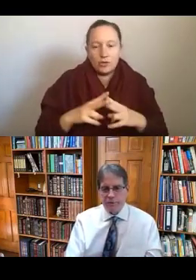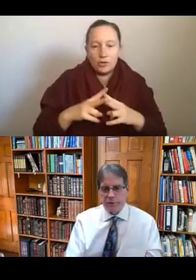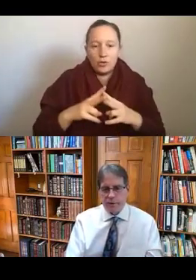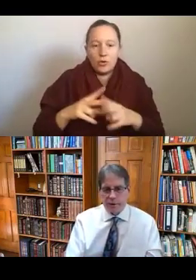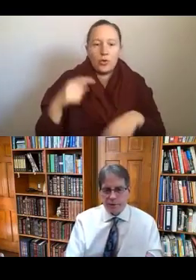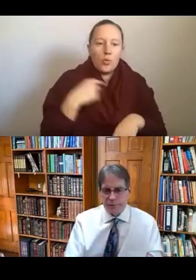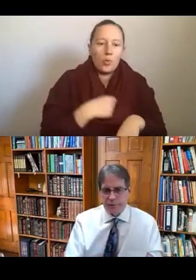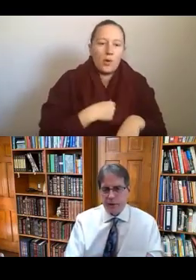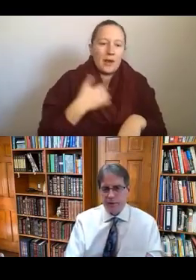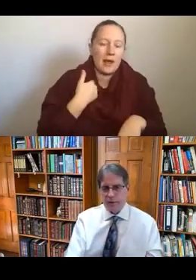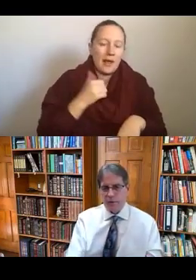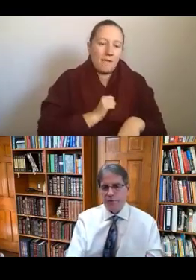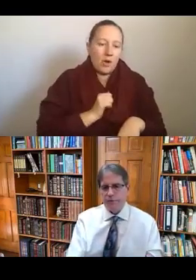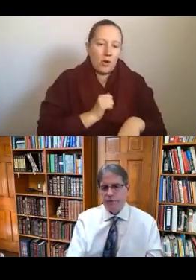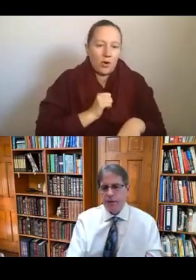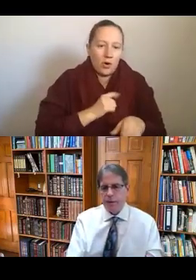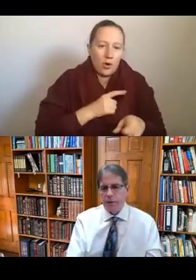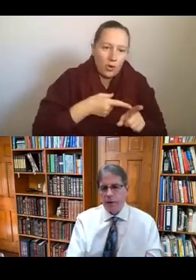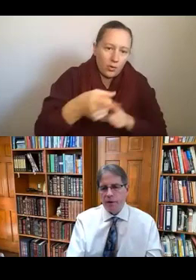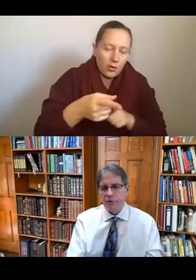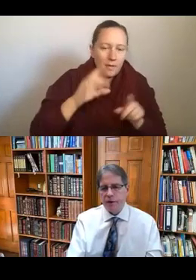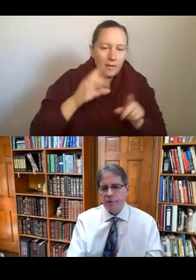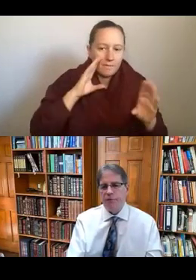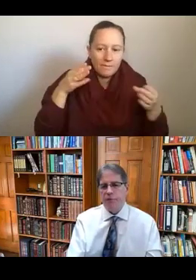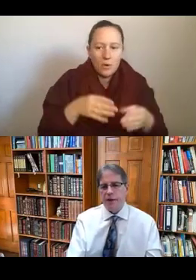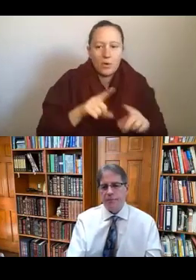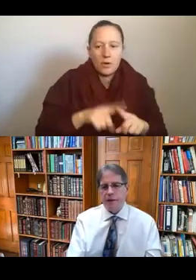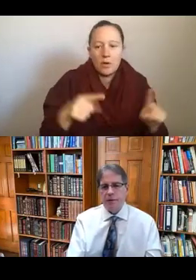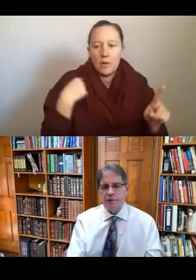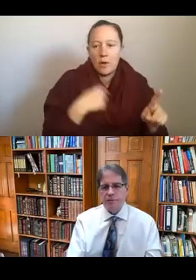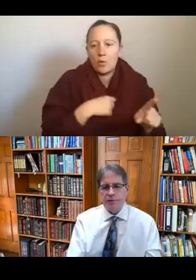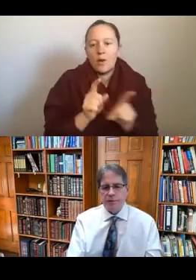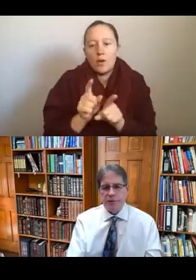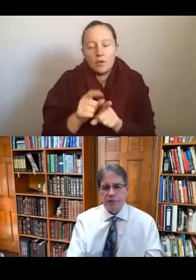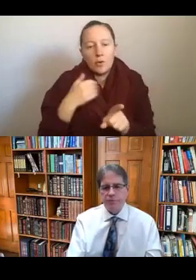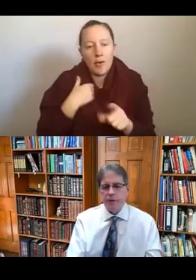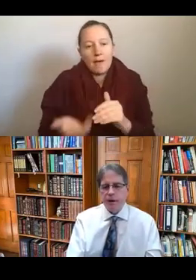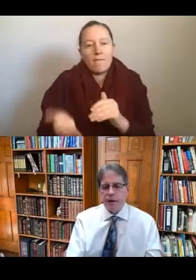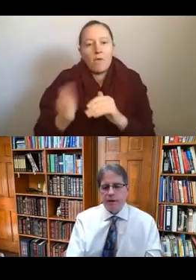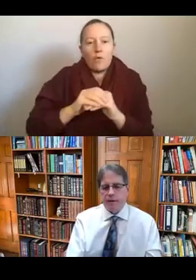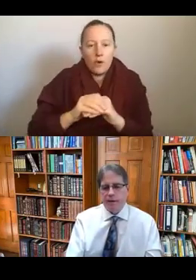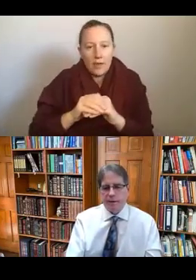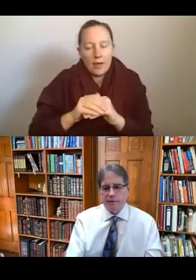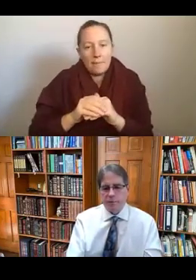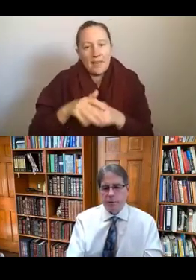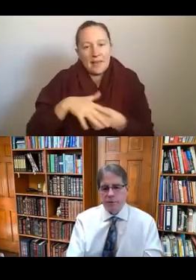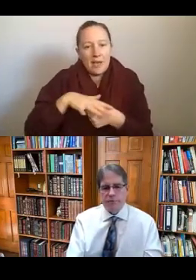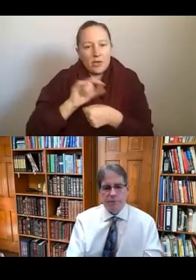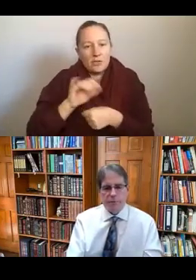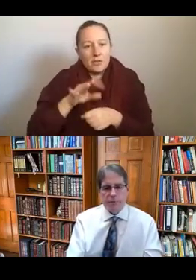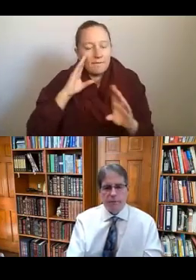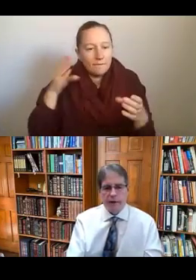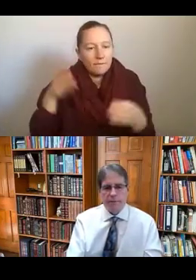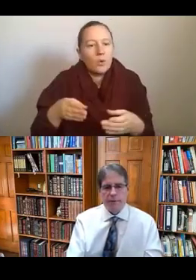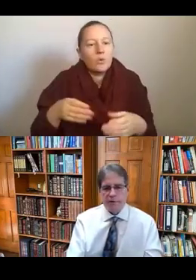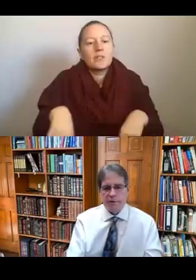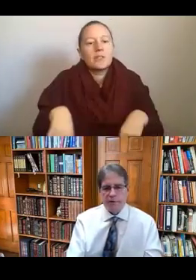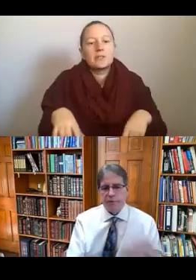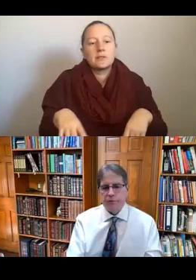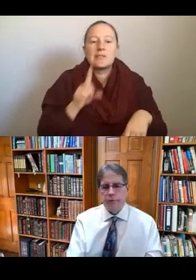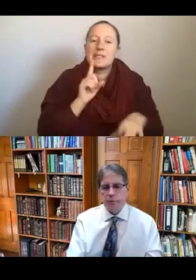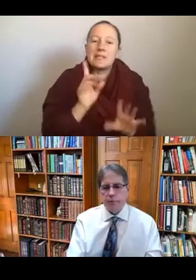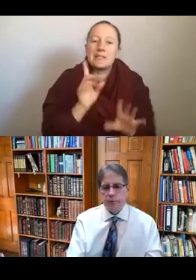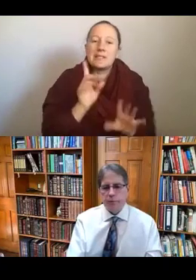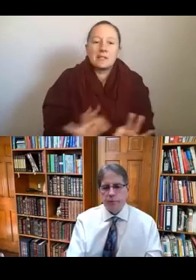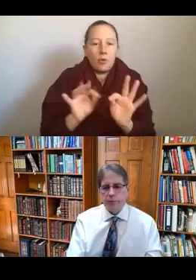areas of focus, but we also have overlapping areas of focus. And it's important for applicants